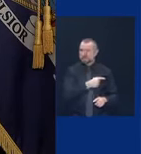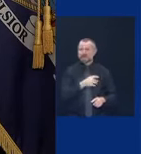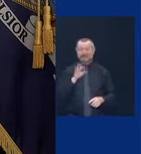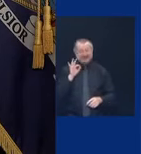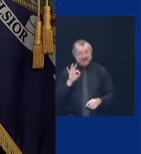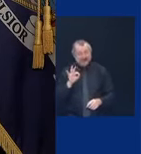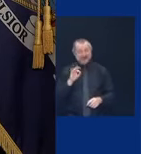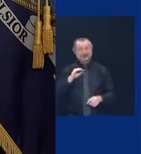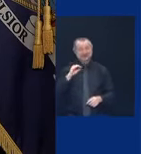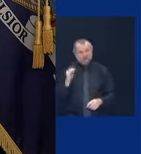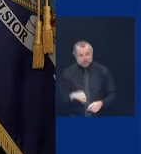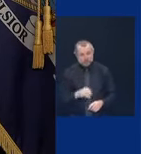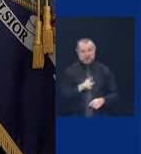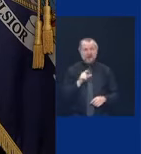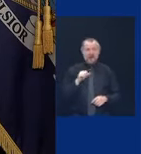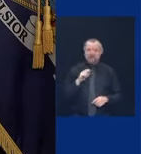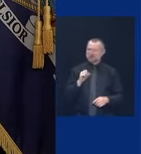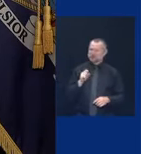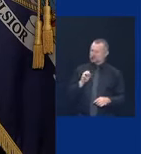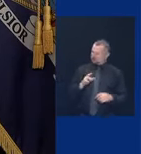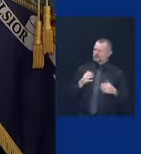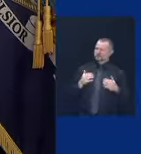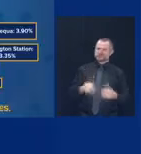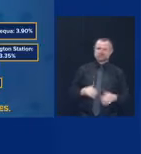9%. So it's not